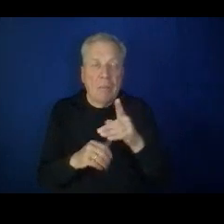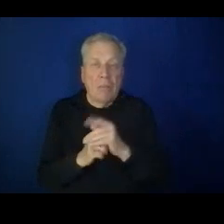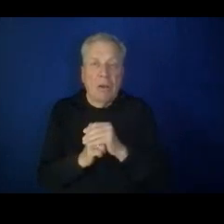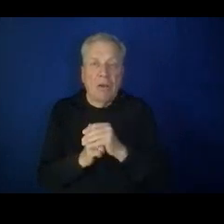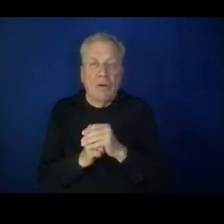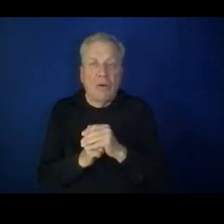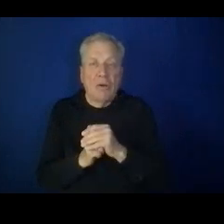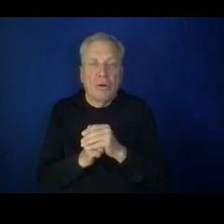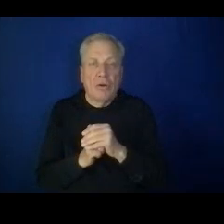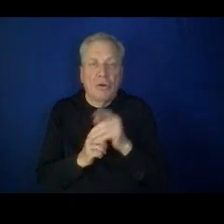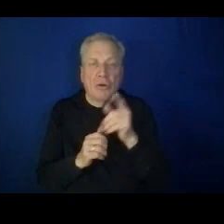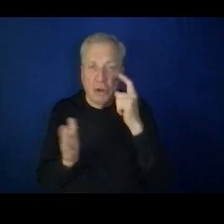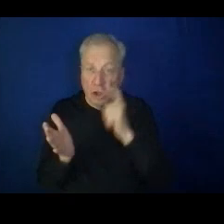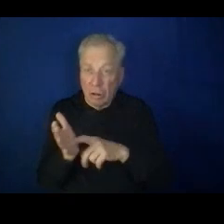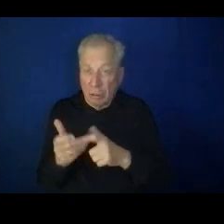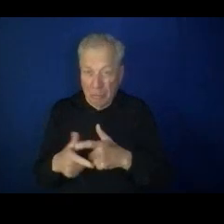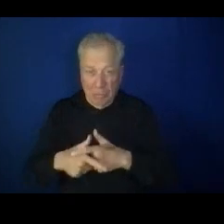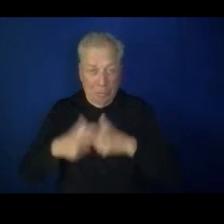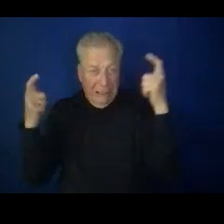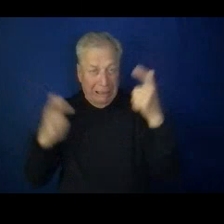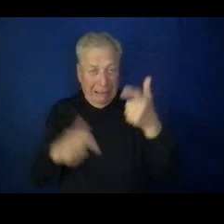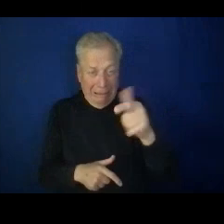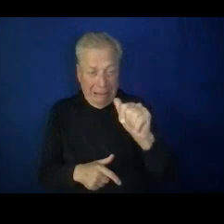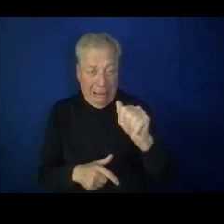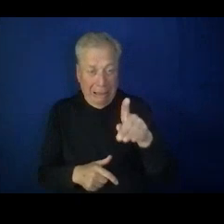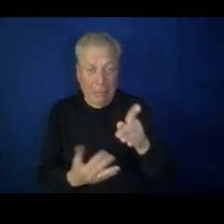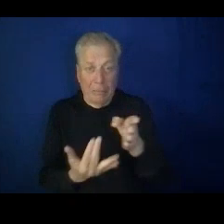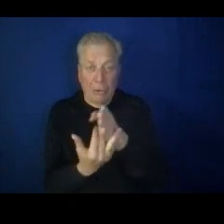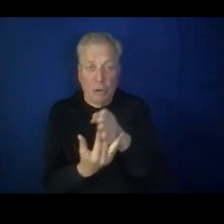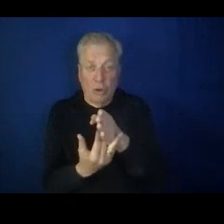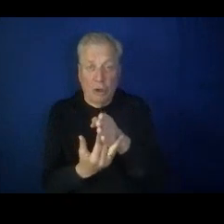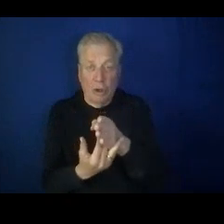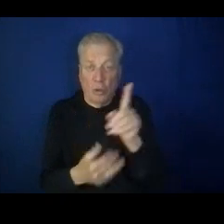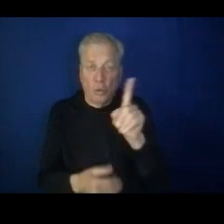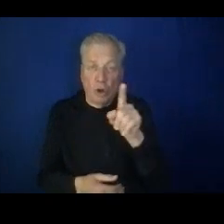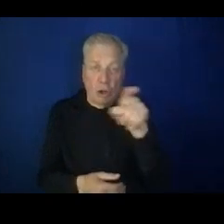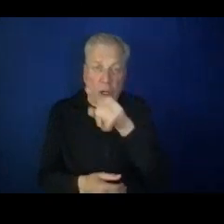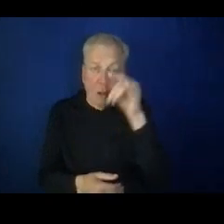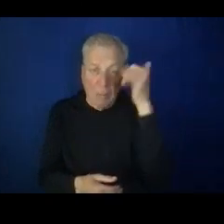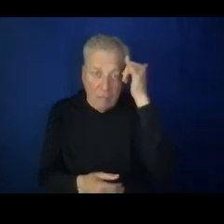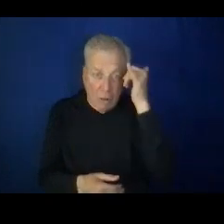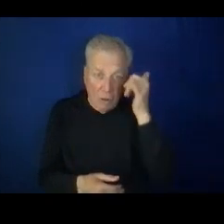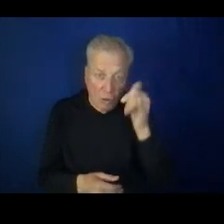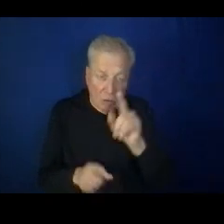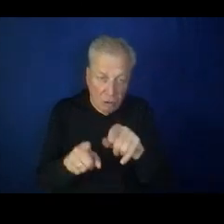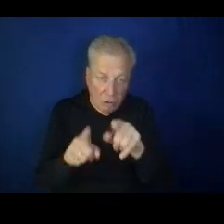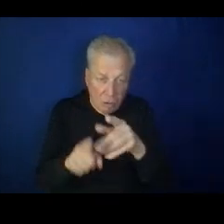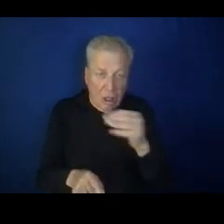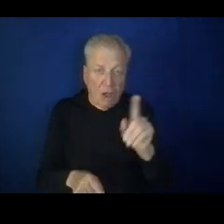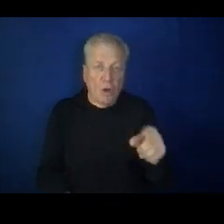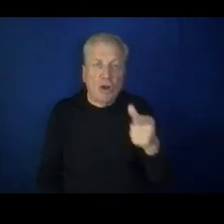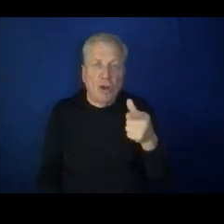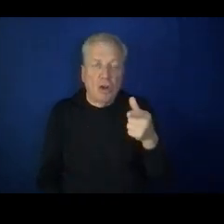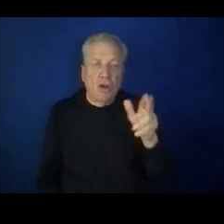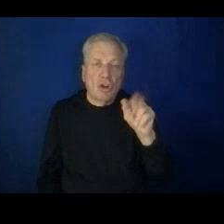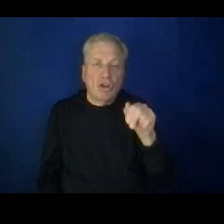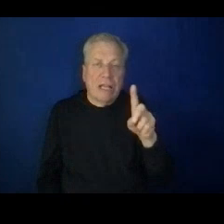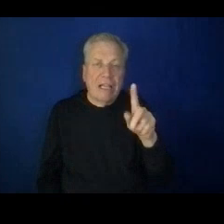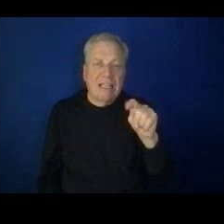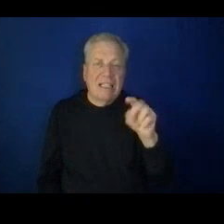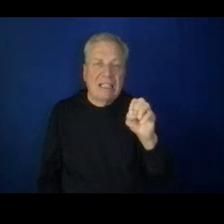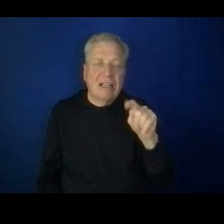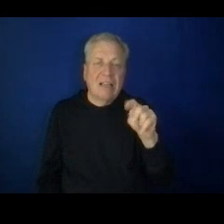you know, you see there's a big gap between where the buffalo go and where Grand Teton is. And